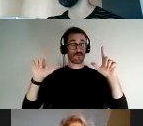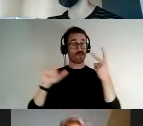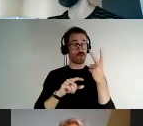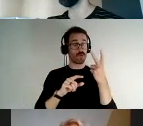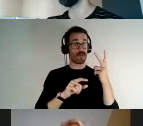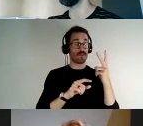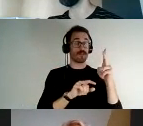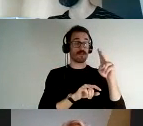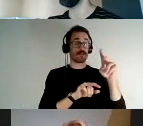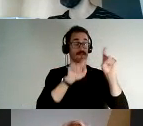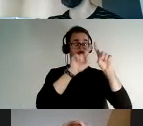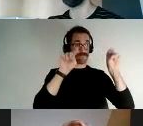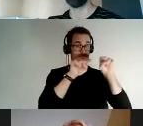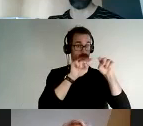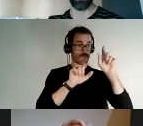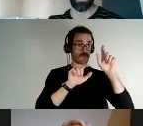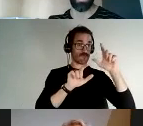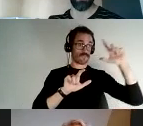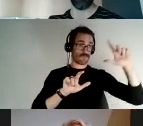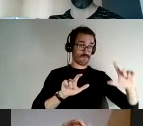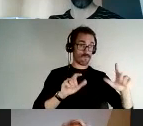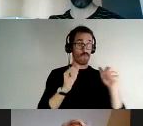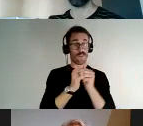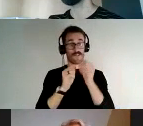see more the speakers and the ASL interpreter.